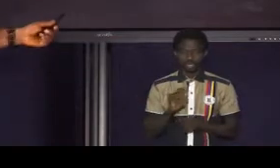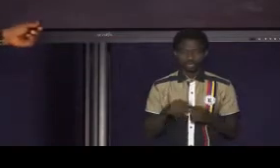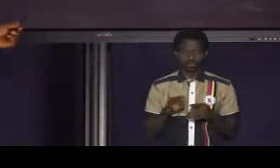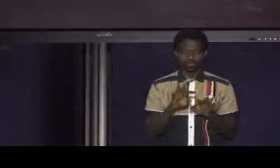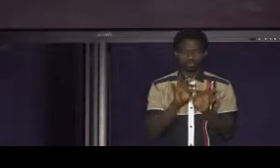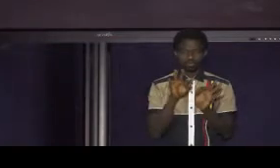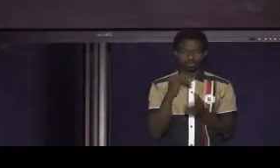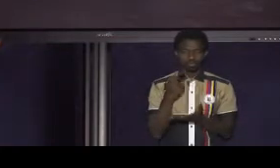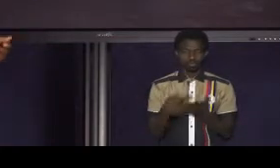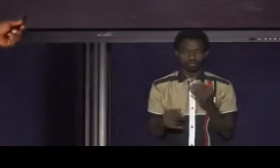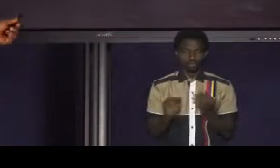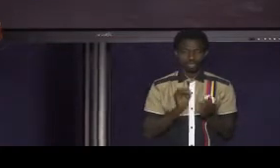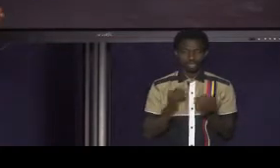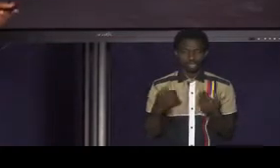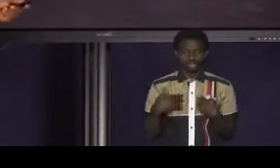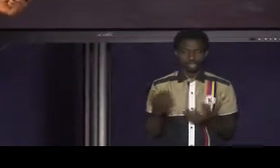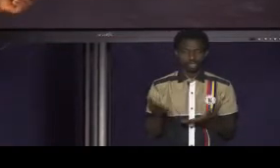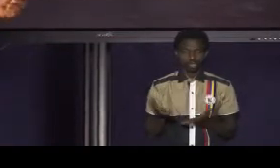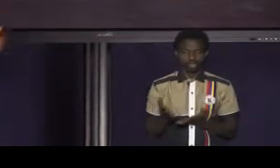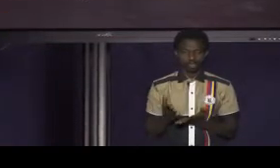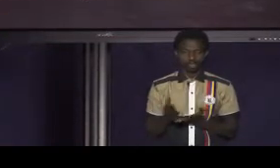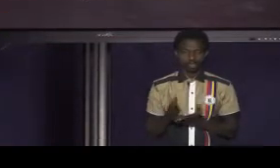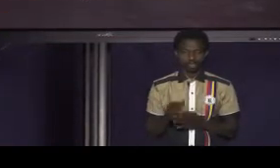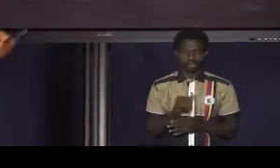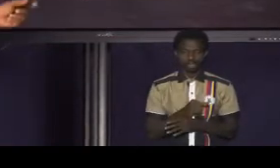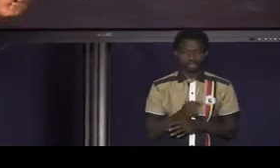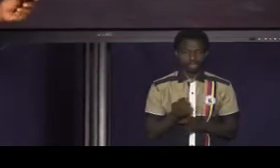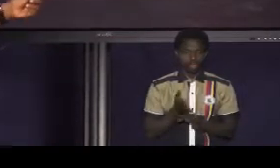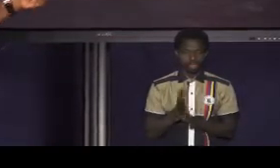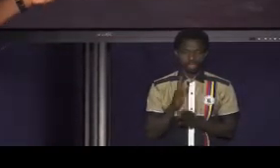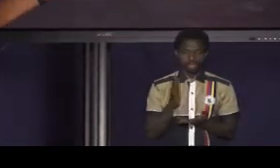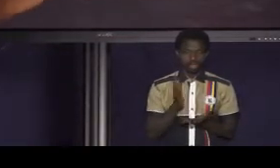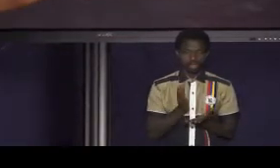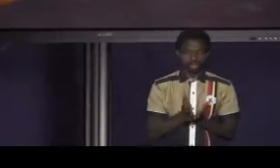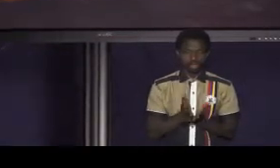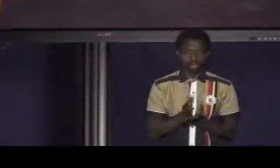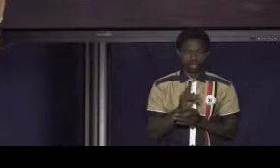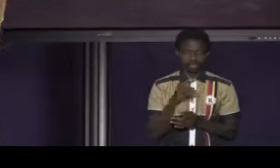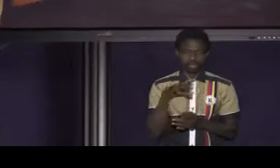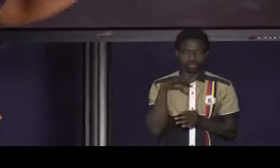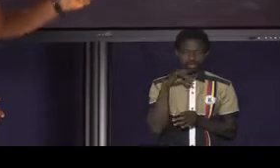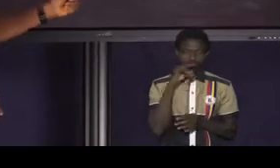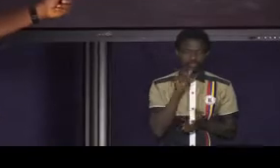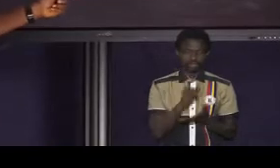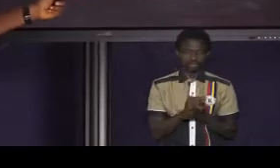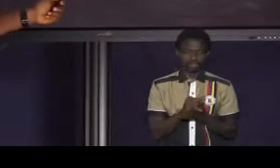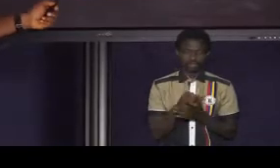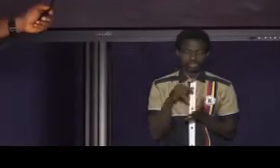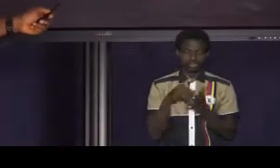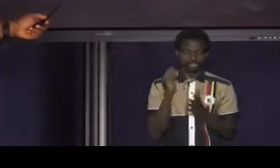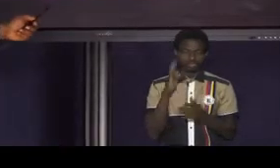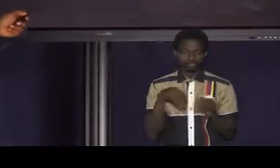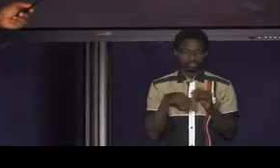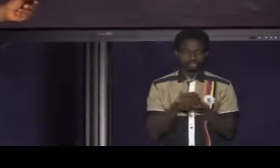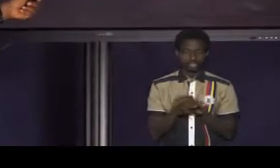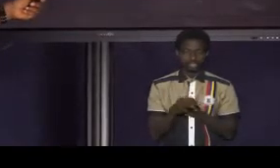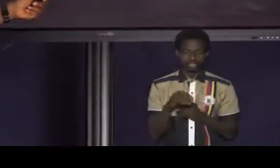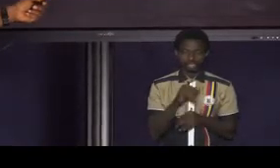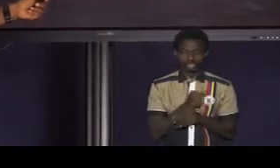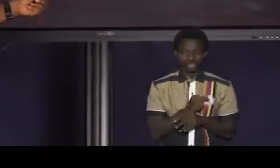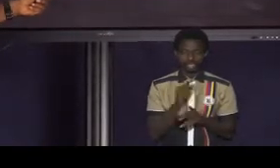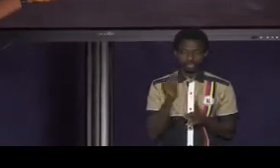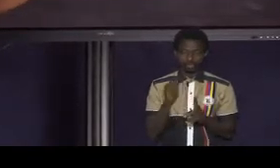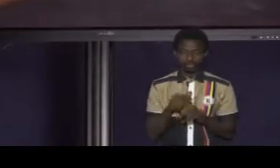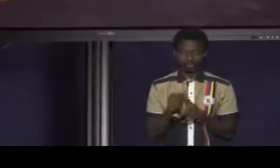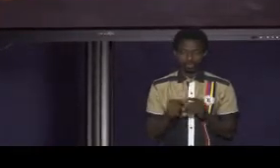form what I have here, a straight line. So in this case, you will find that this angle will fit in nicely into this point, and so